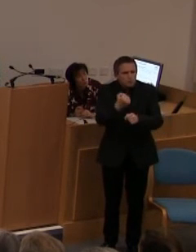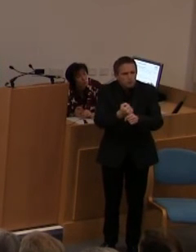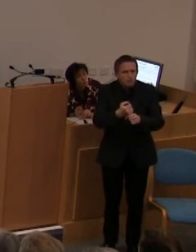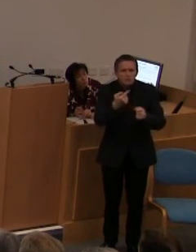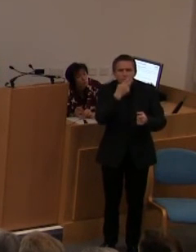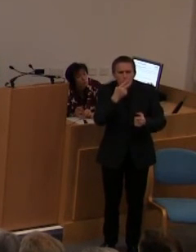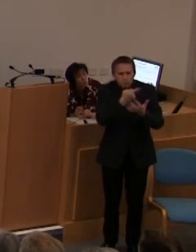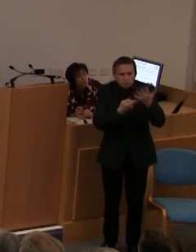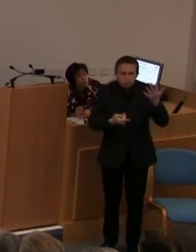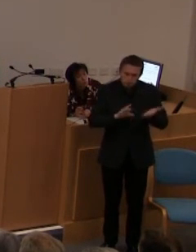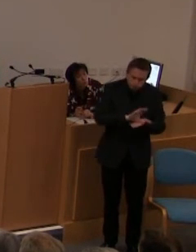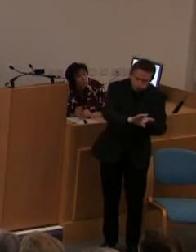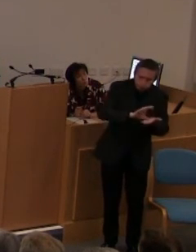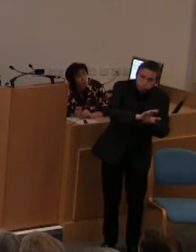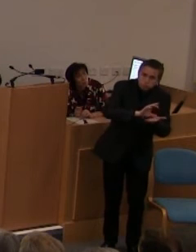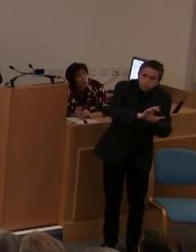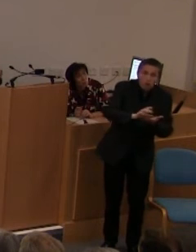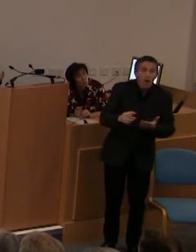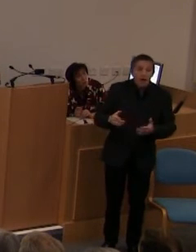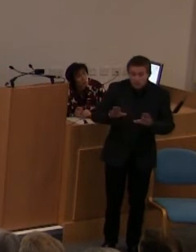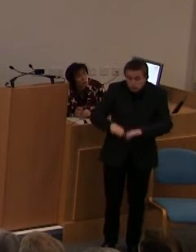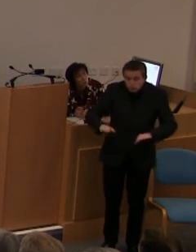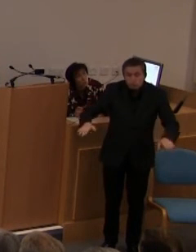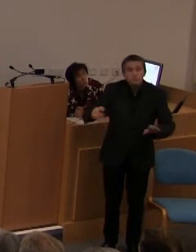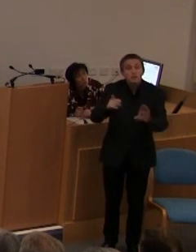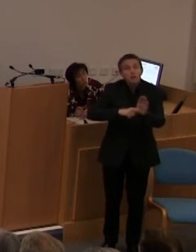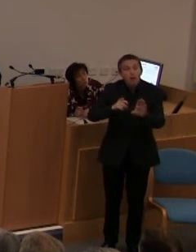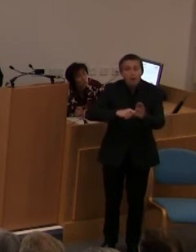also investing heavily in early years and national